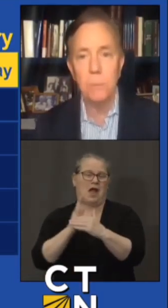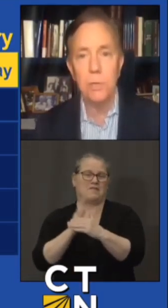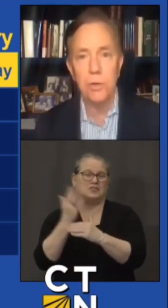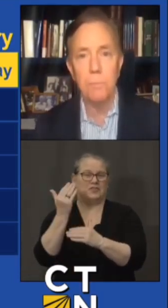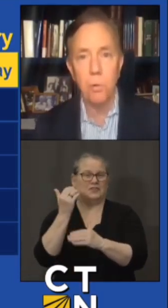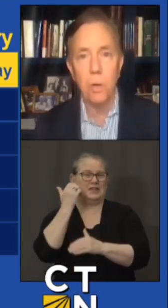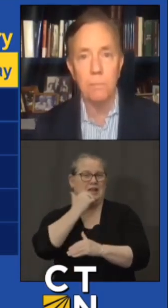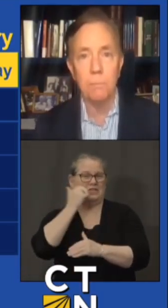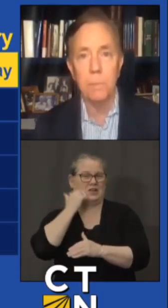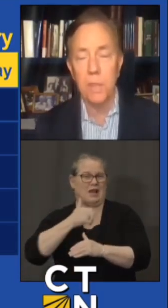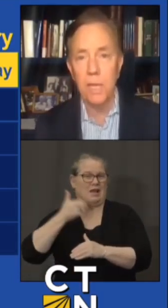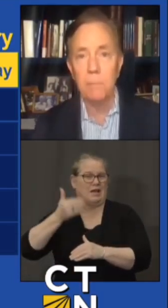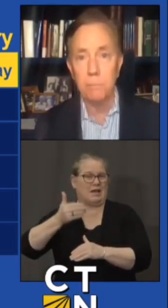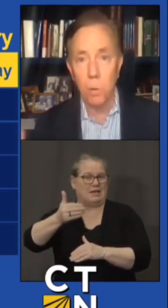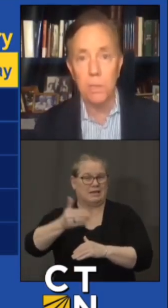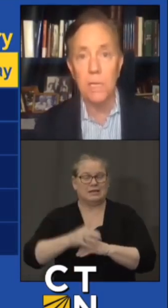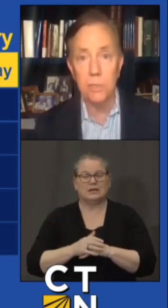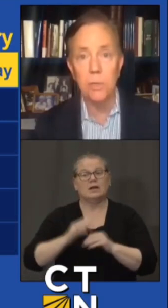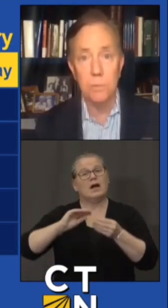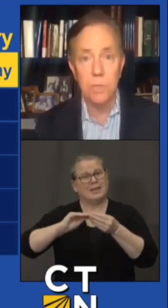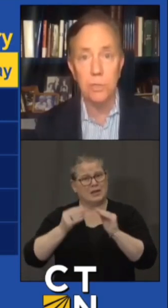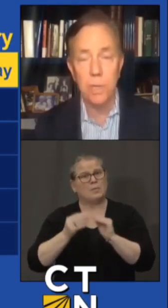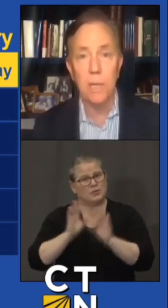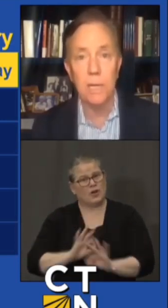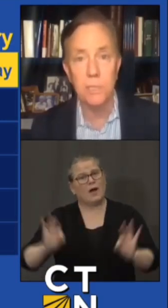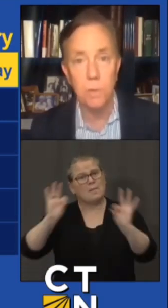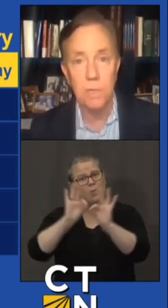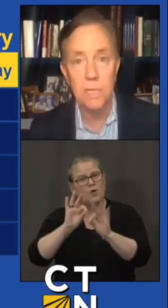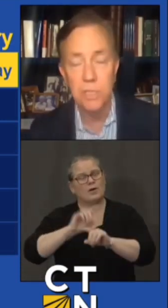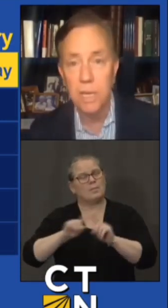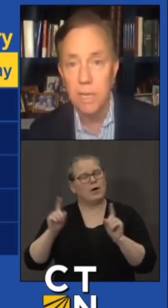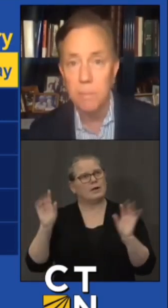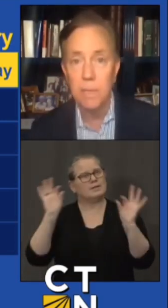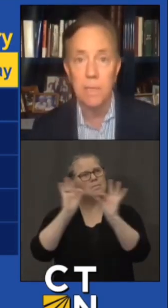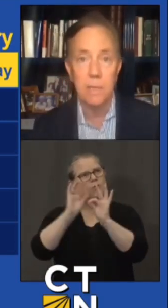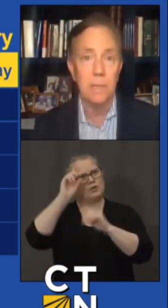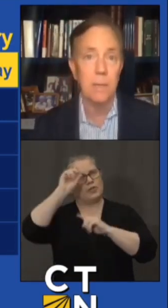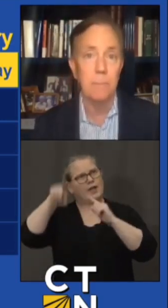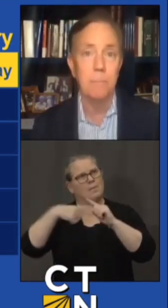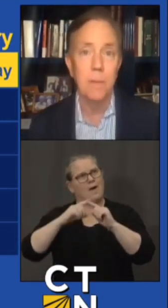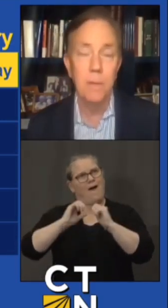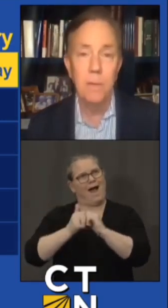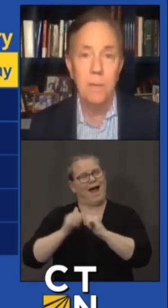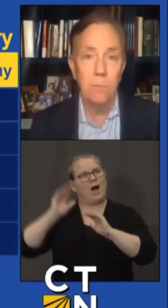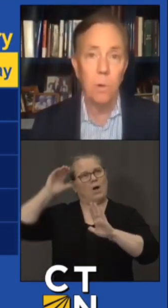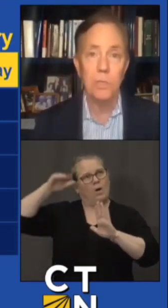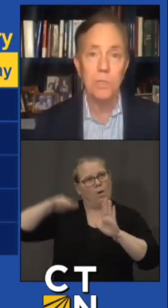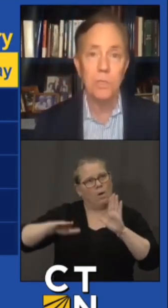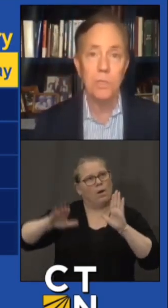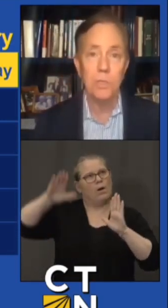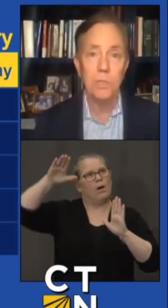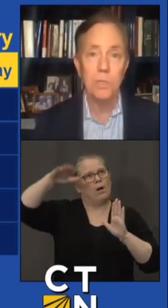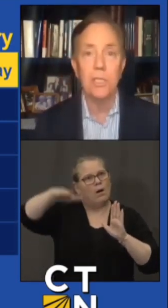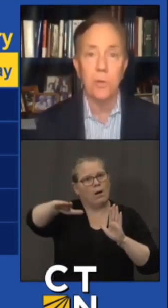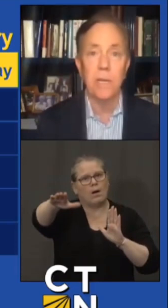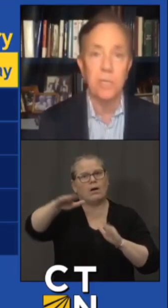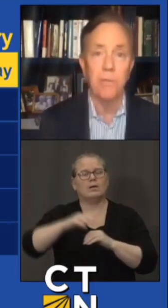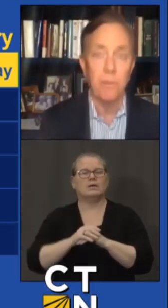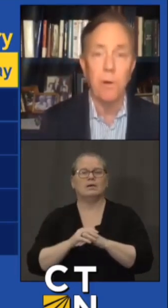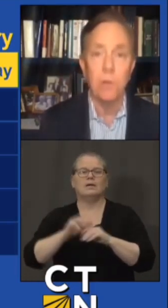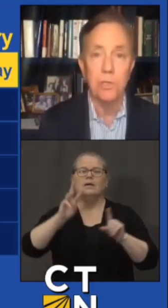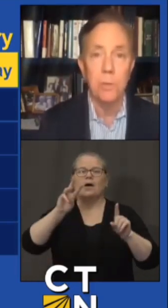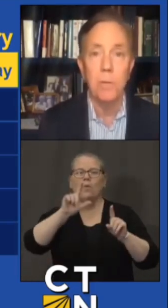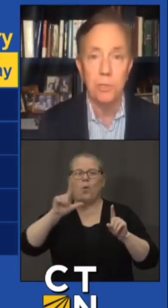these numbers are important, but think broadly in terms of the trend lines of what they say. I mean, in Wall Street, they call it day traders.